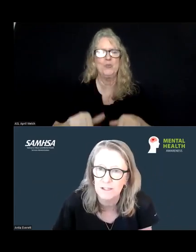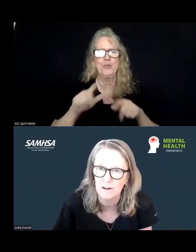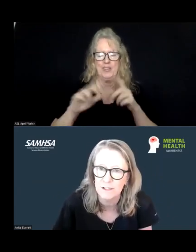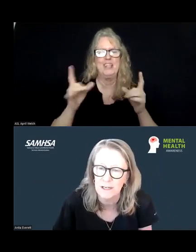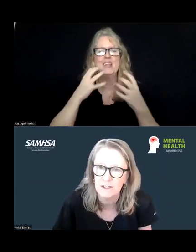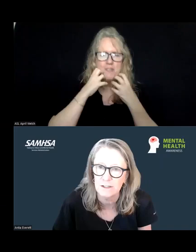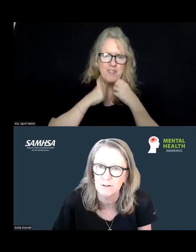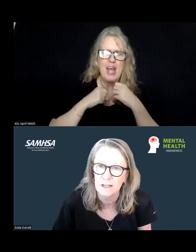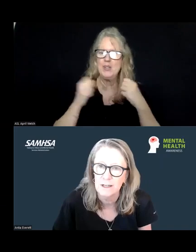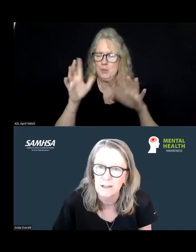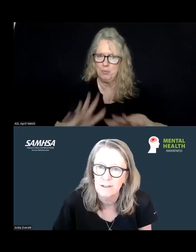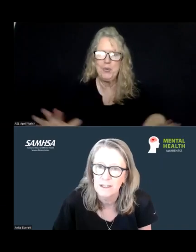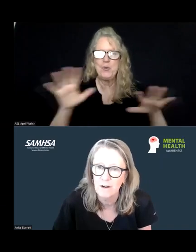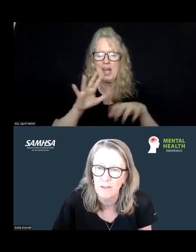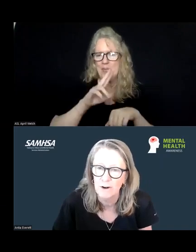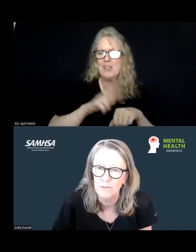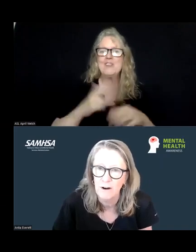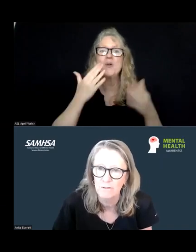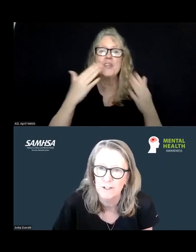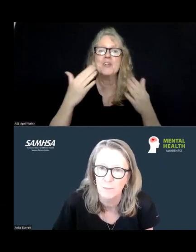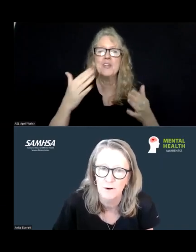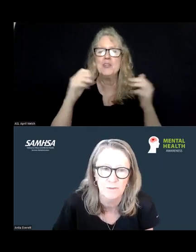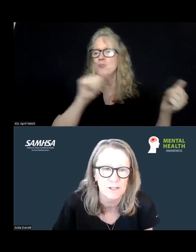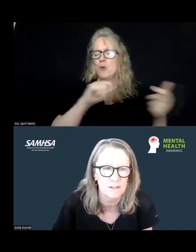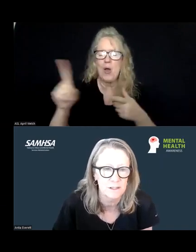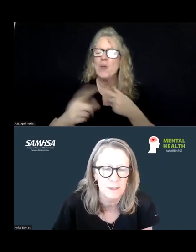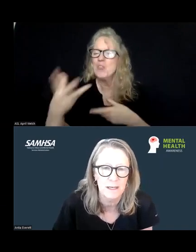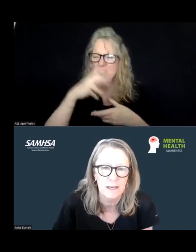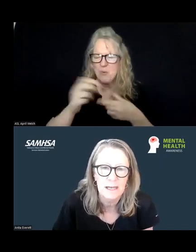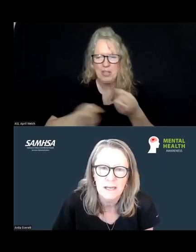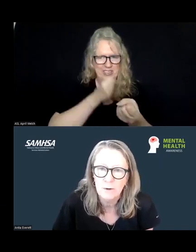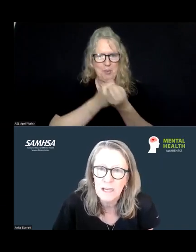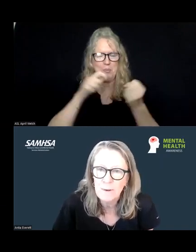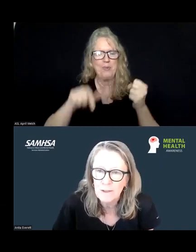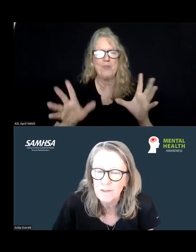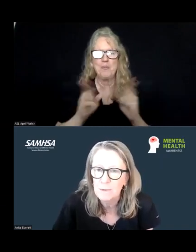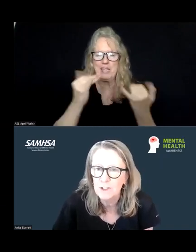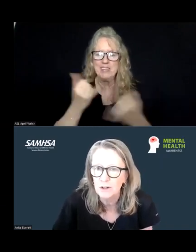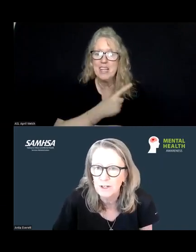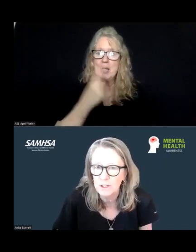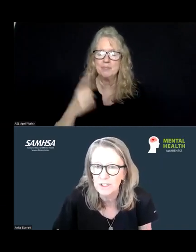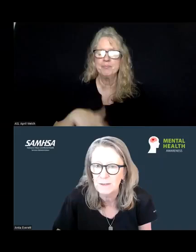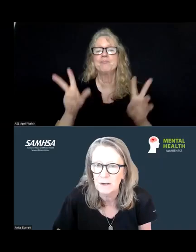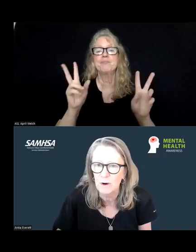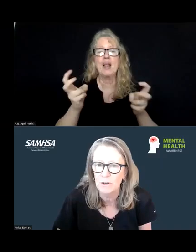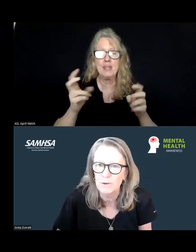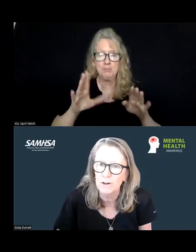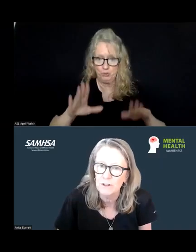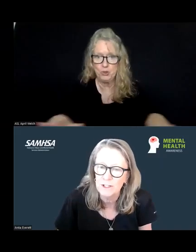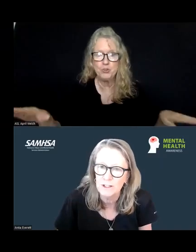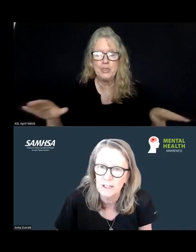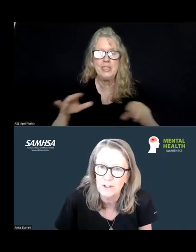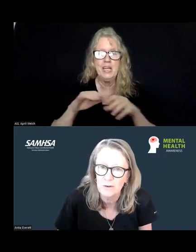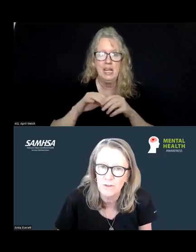valuable place across the nation. So thank you to all that are involved in support for this meeting. So keeping on the theme of children, which seems like what we're